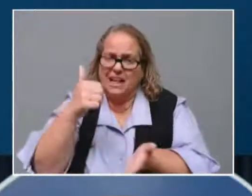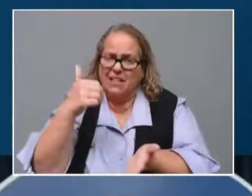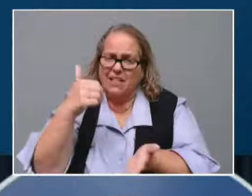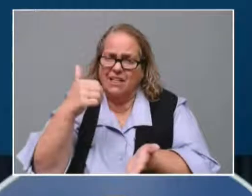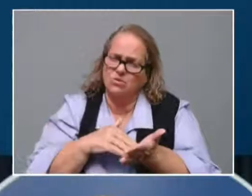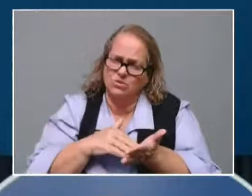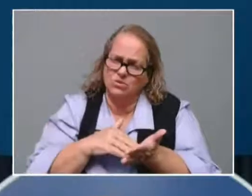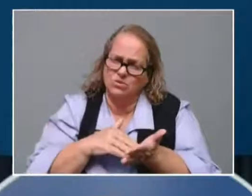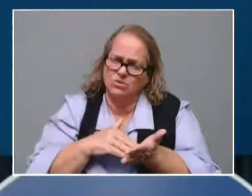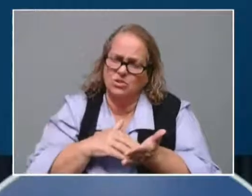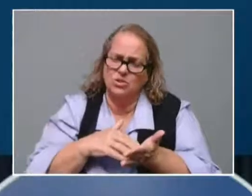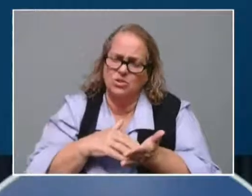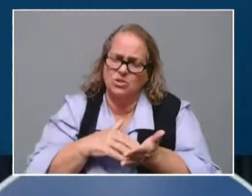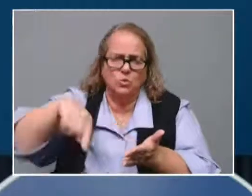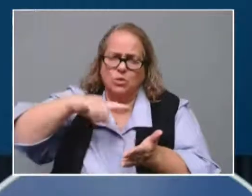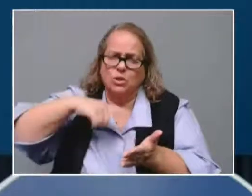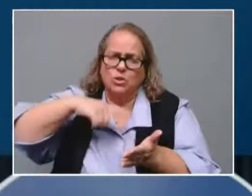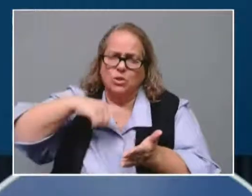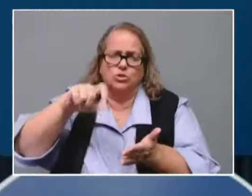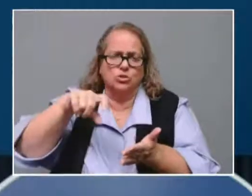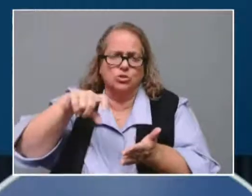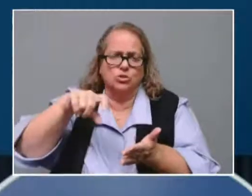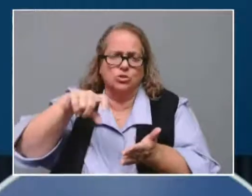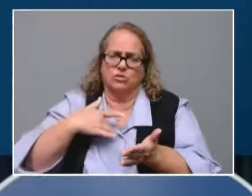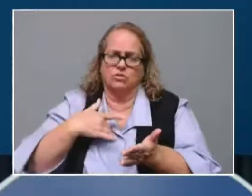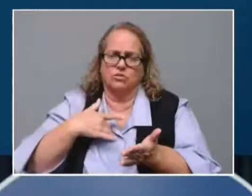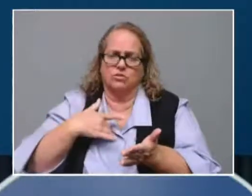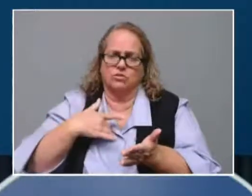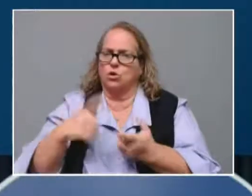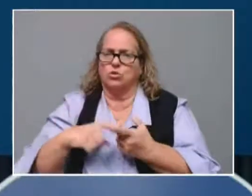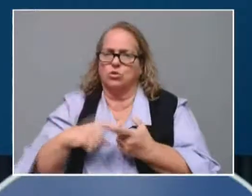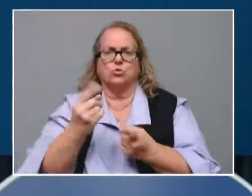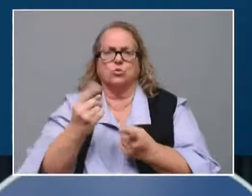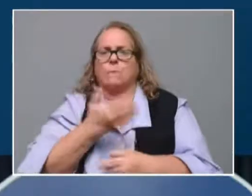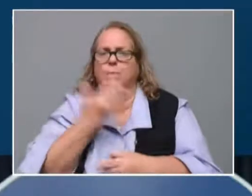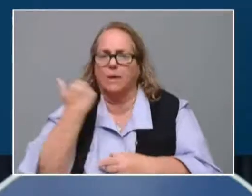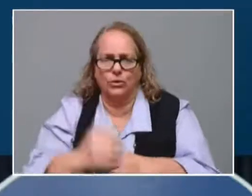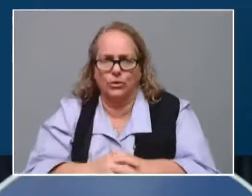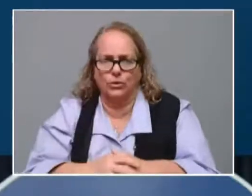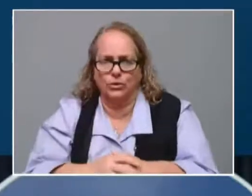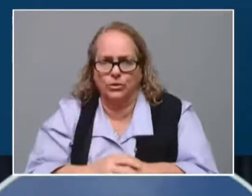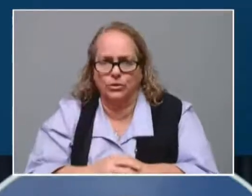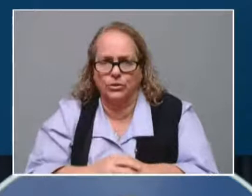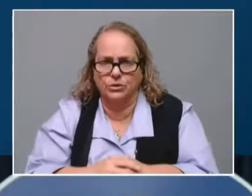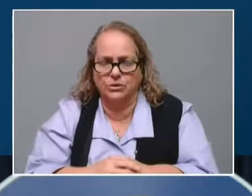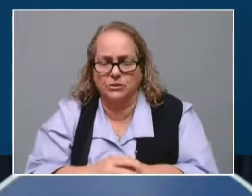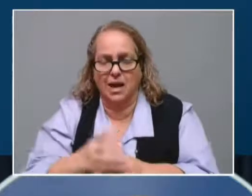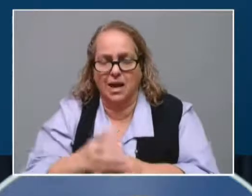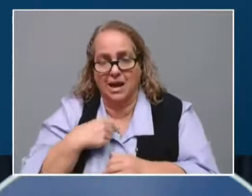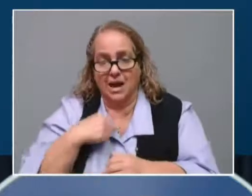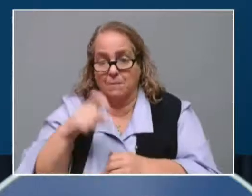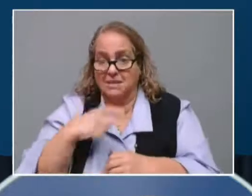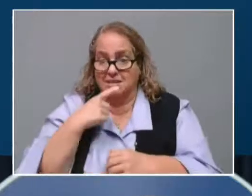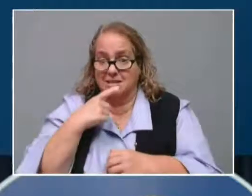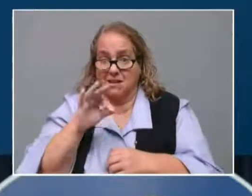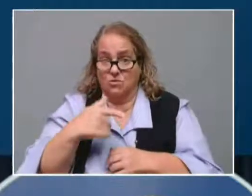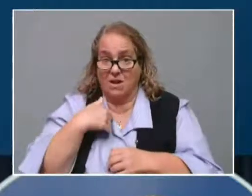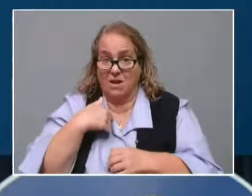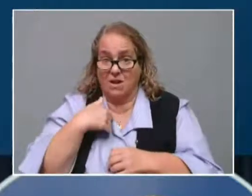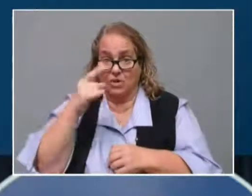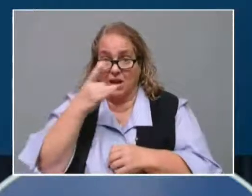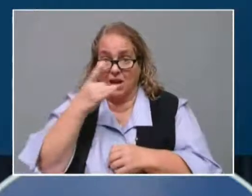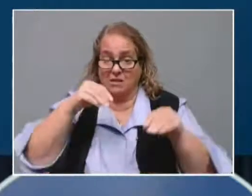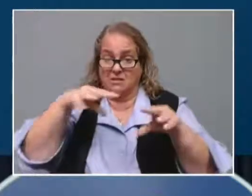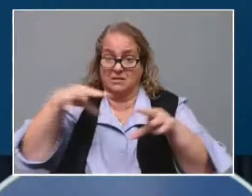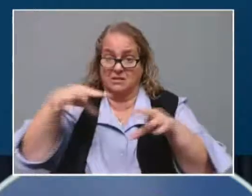to push us to do better. And I'd just say, if you've had those green lights out the whole time, thank you. Keep